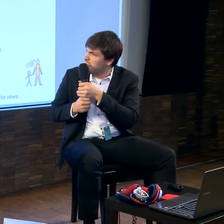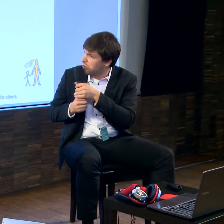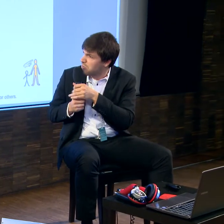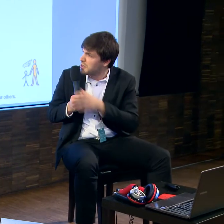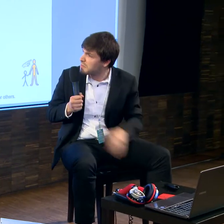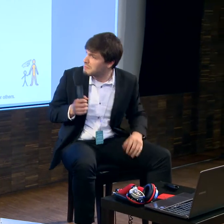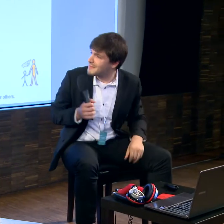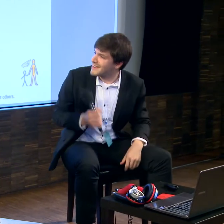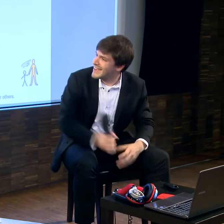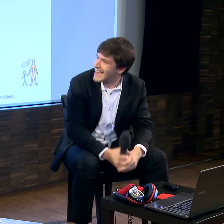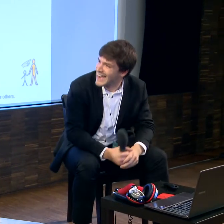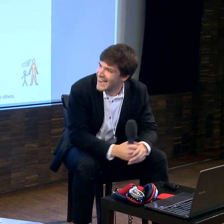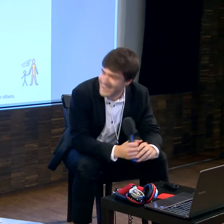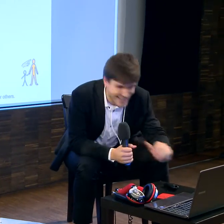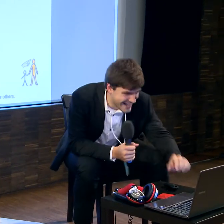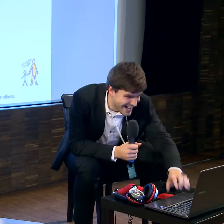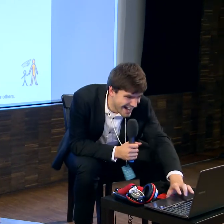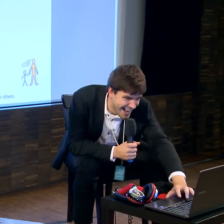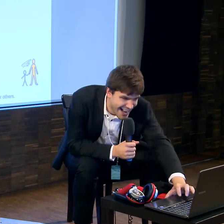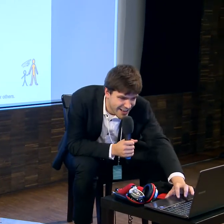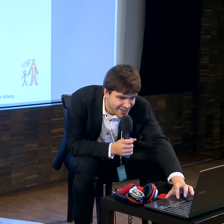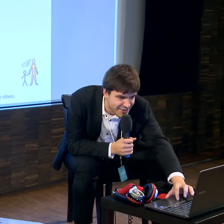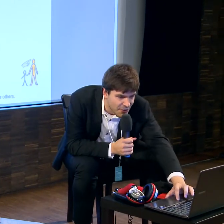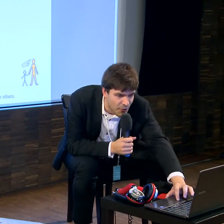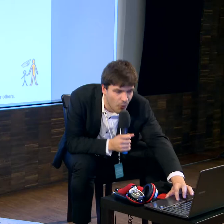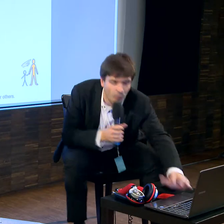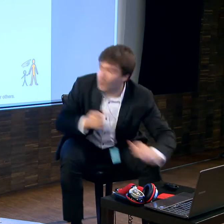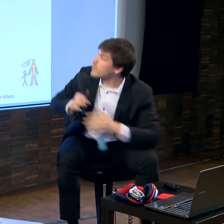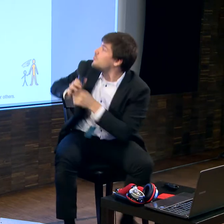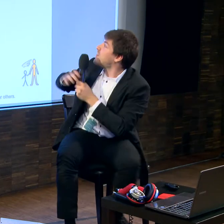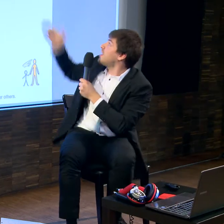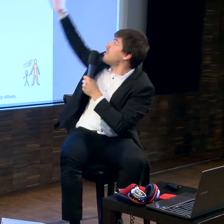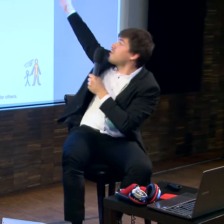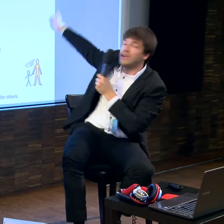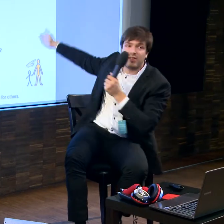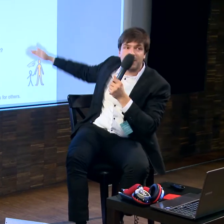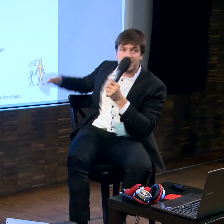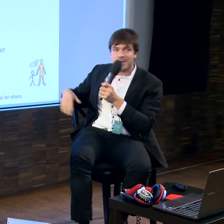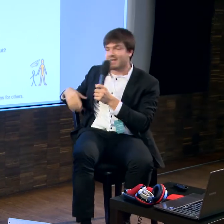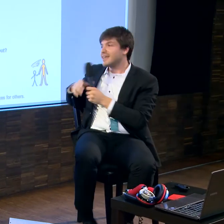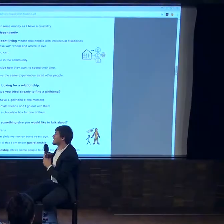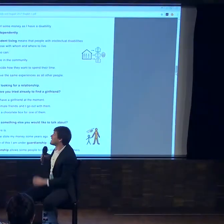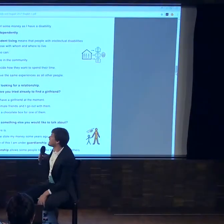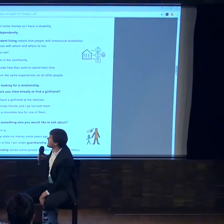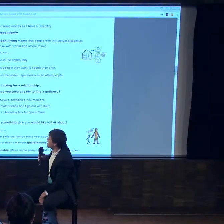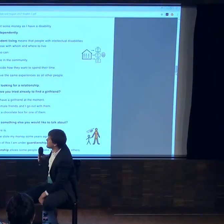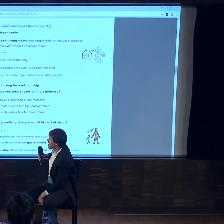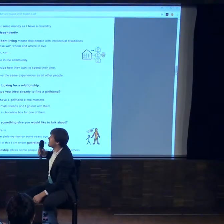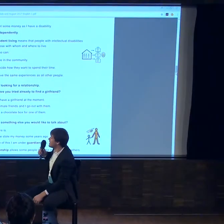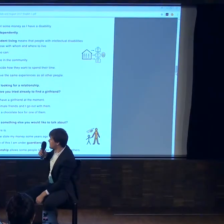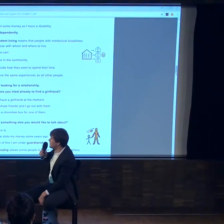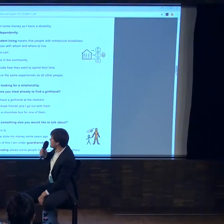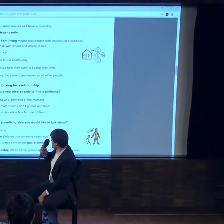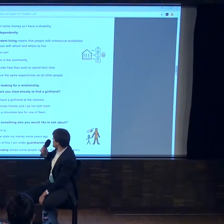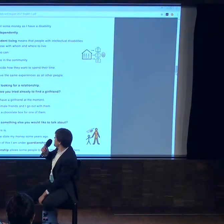keep talking, Soufiane. Thank you. So, and what could we say also in this page? There's pictures